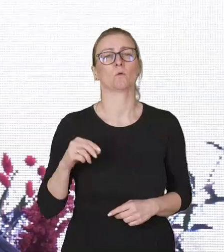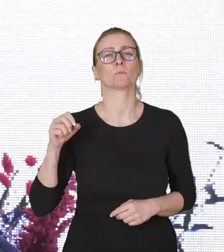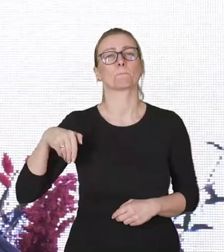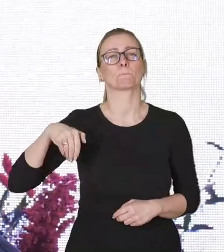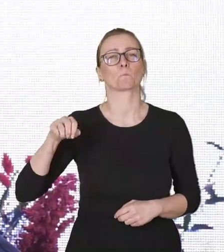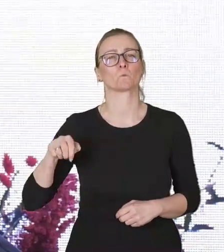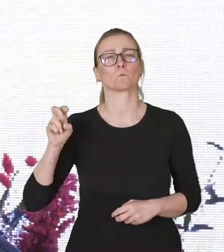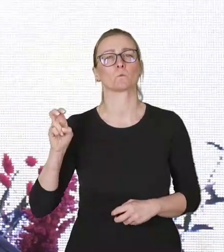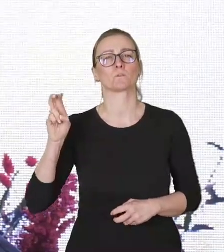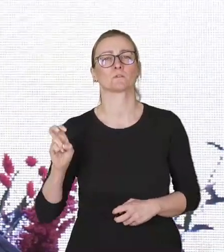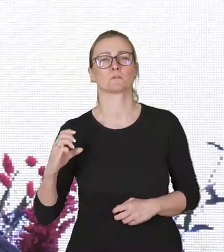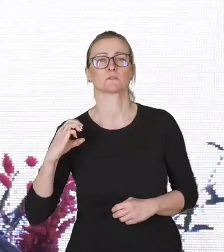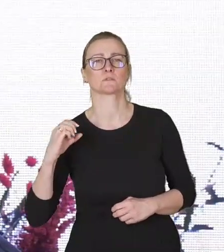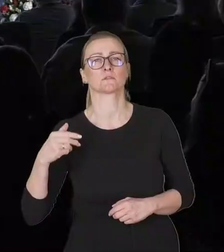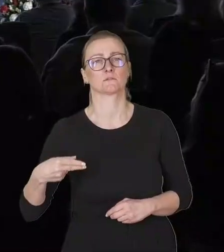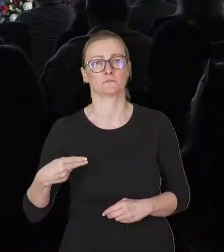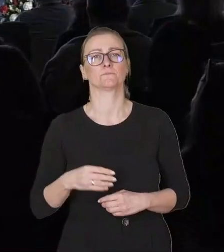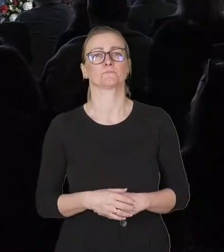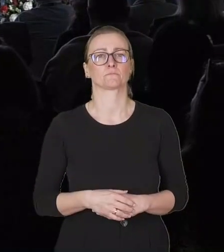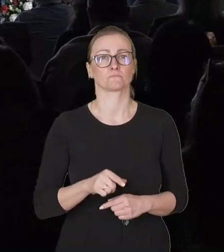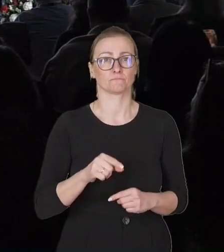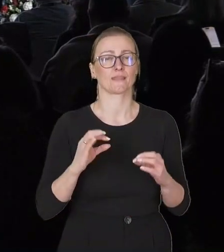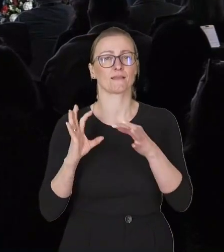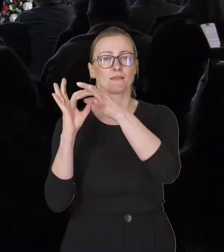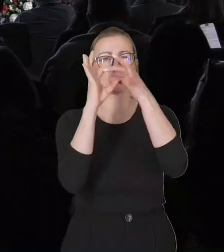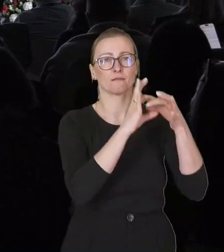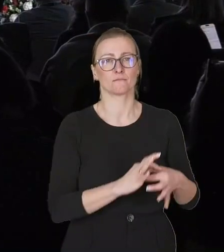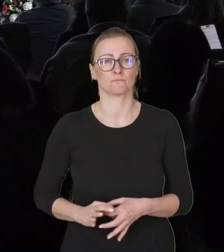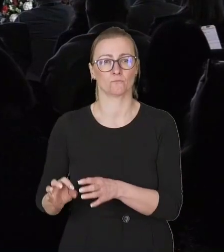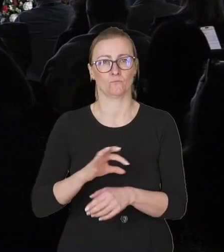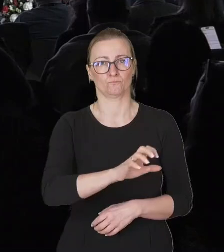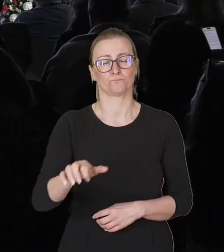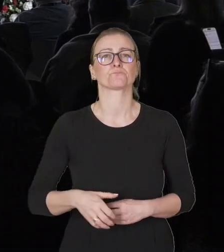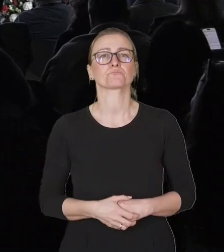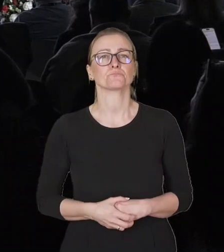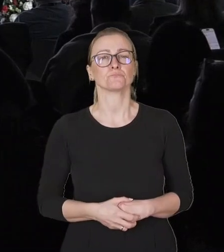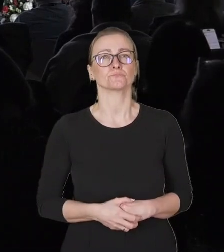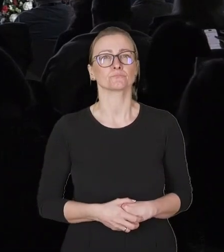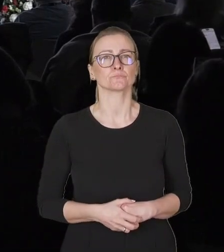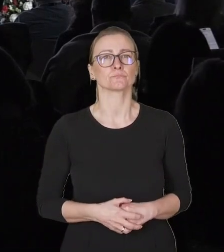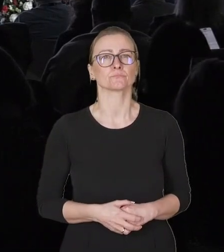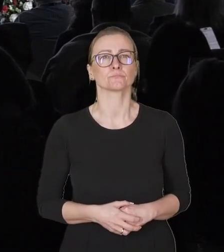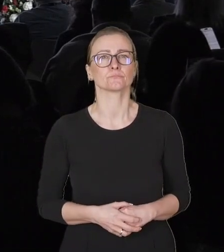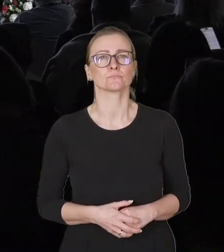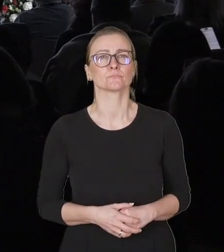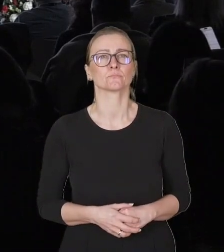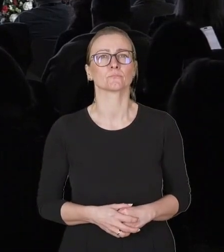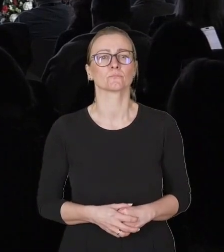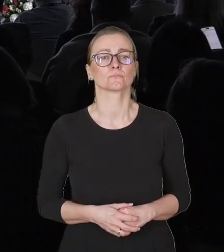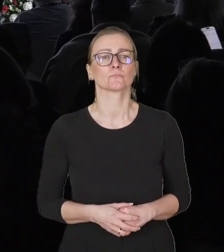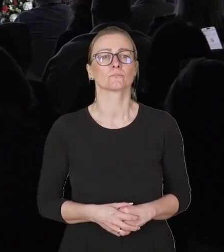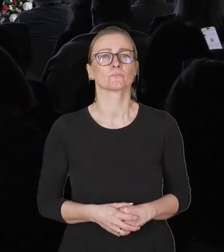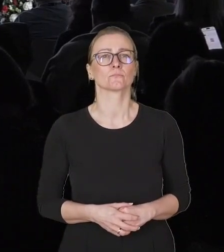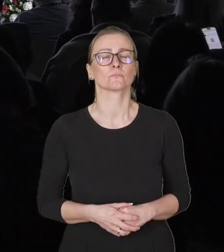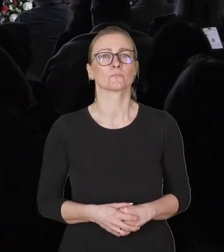strategies. And because that's very much close to the regional approach and regional perspectives, I would like